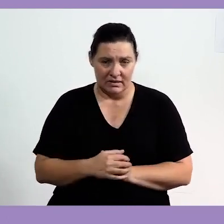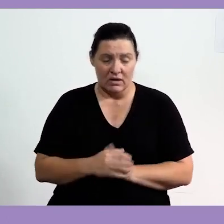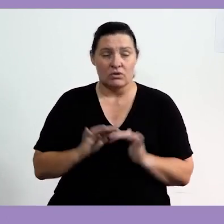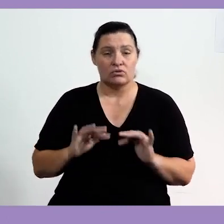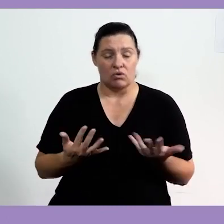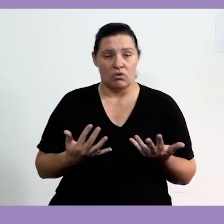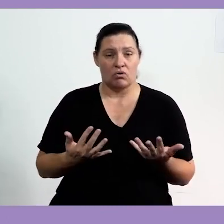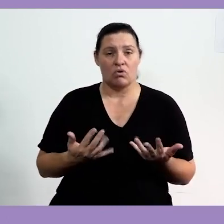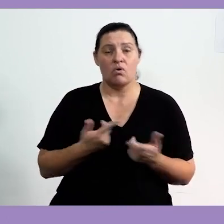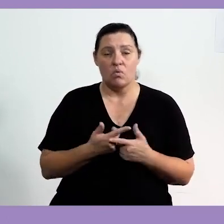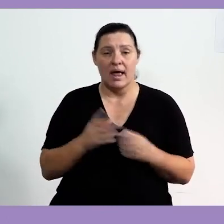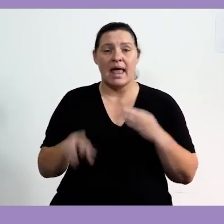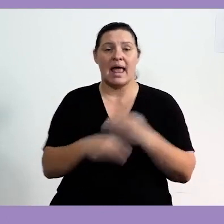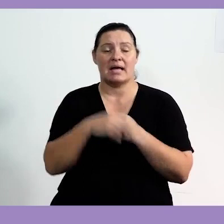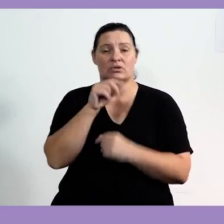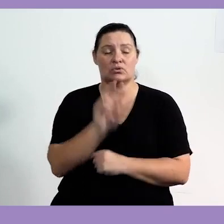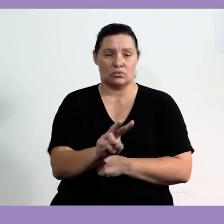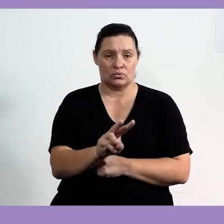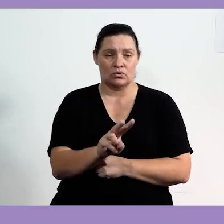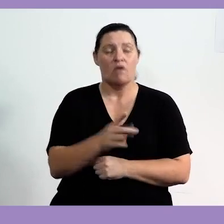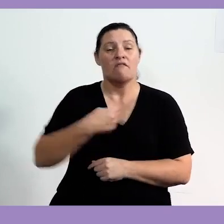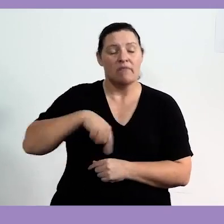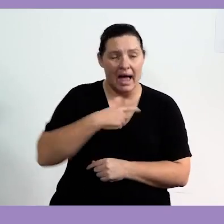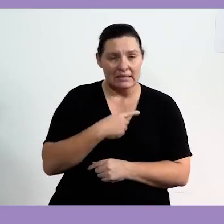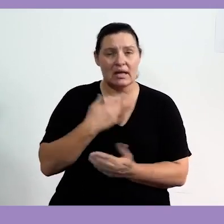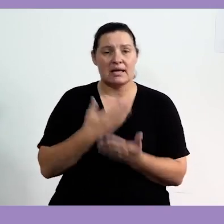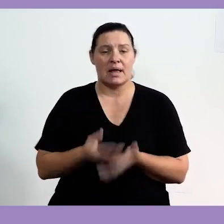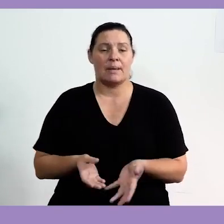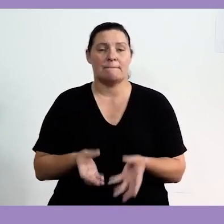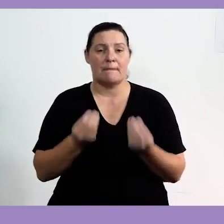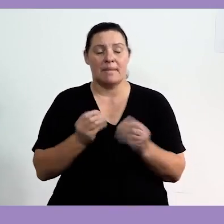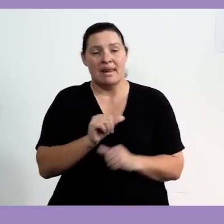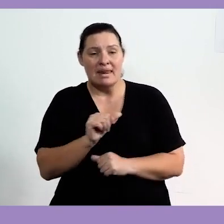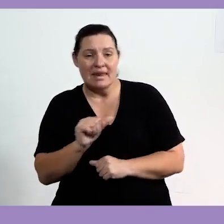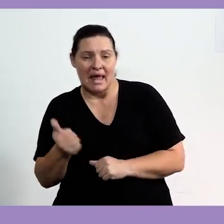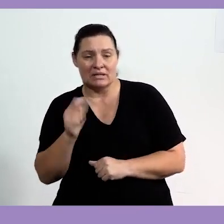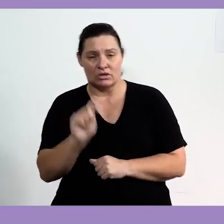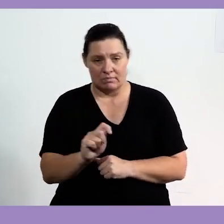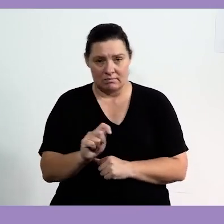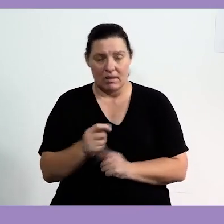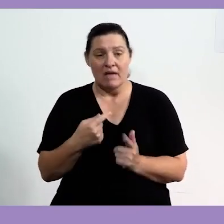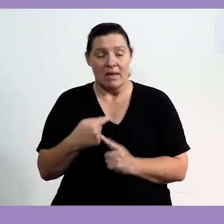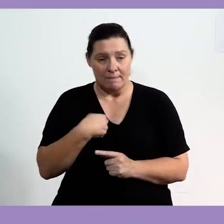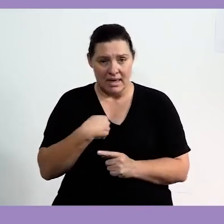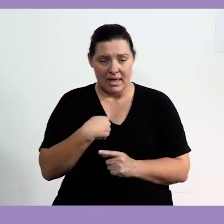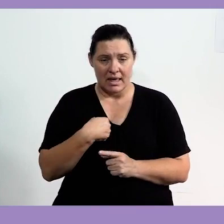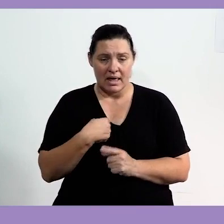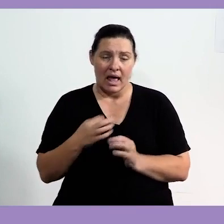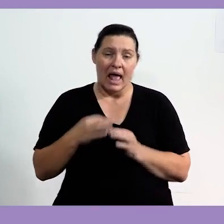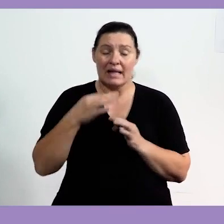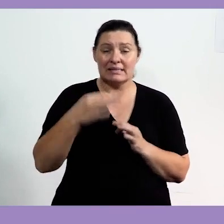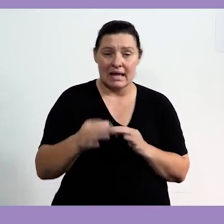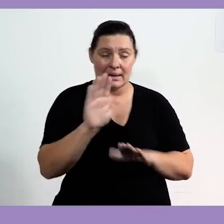correct. So we are just adding 2 for us to get to the next term. And if I were